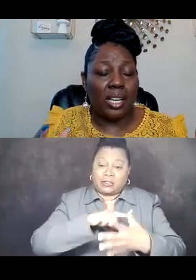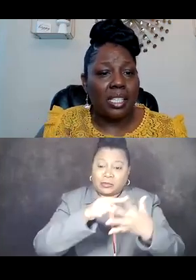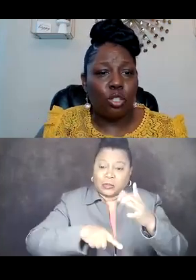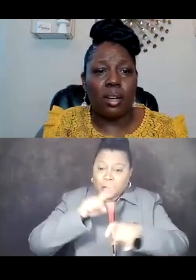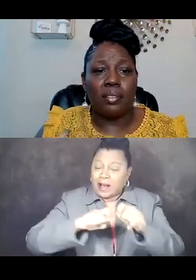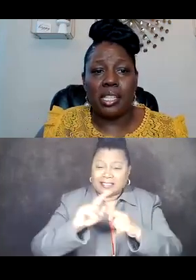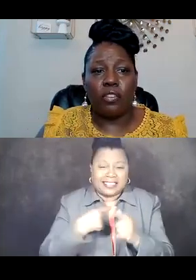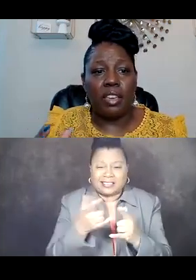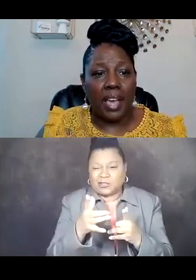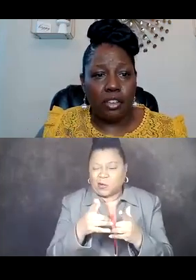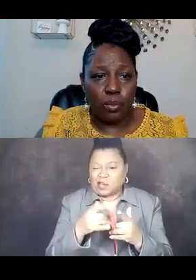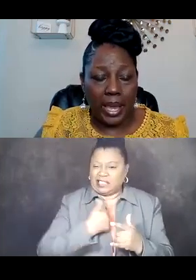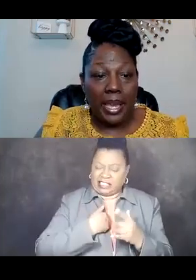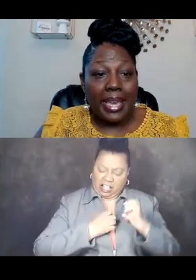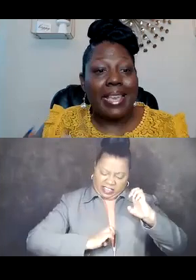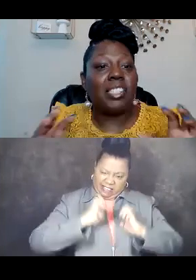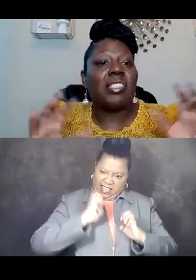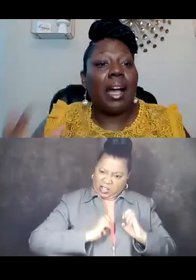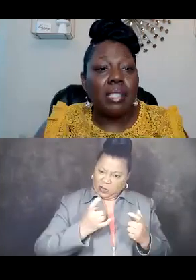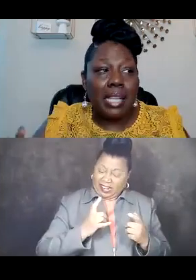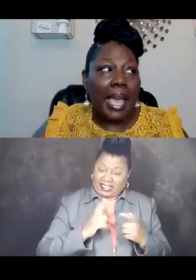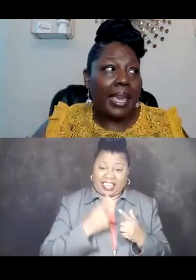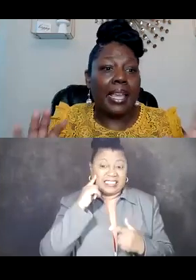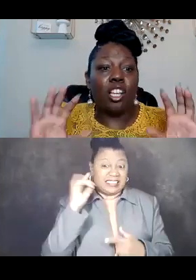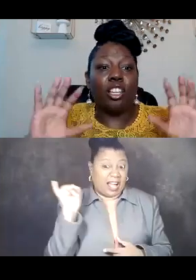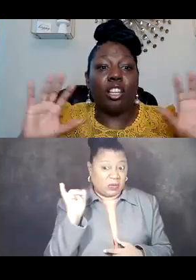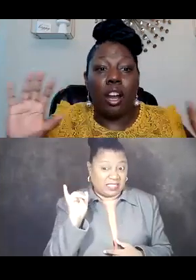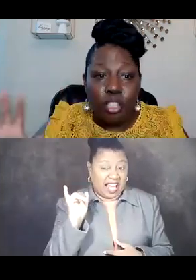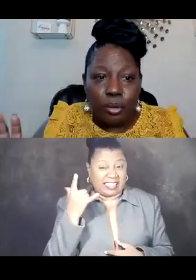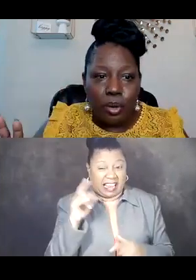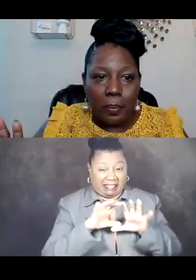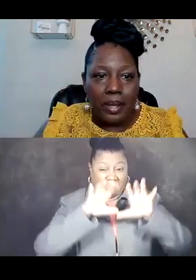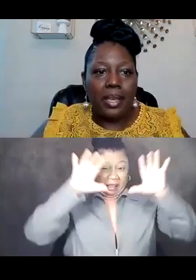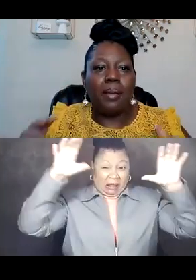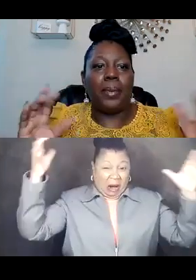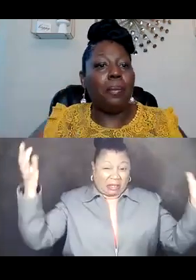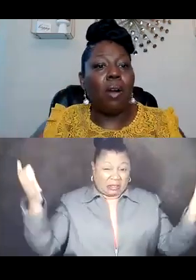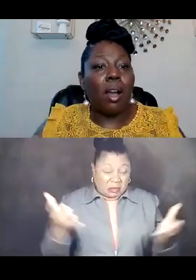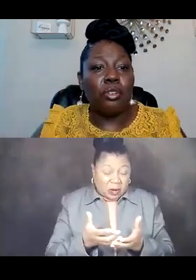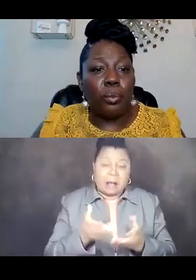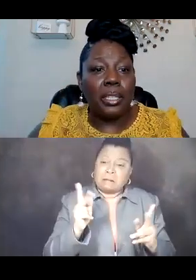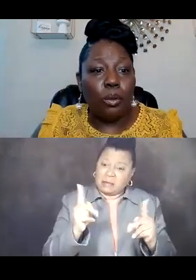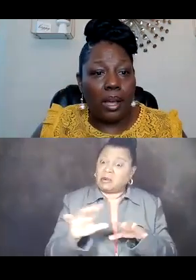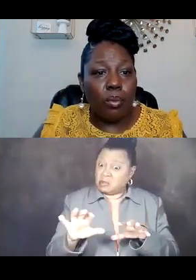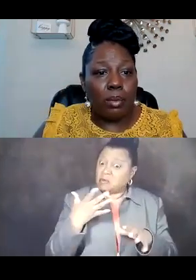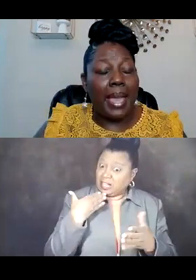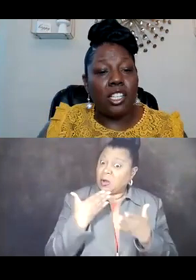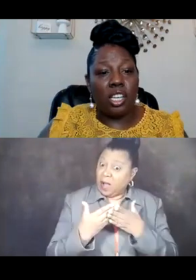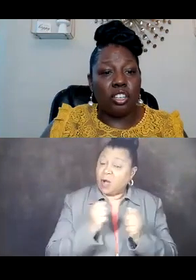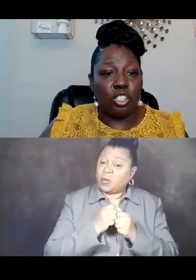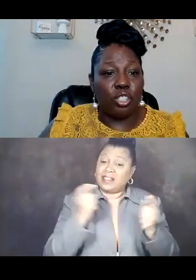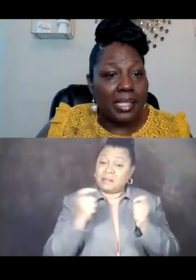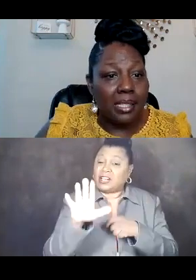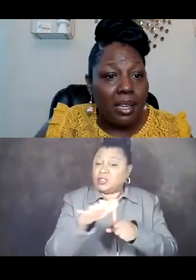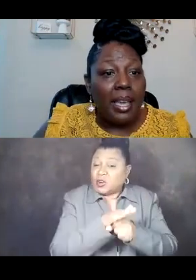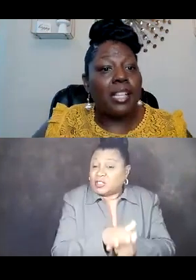questions just to sort of self-evaluate. It sounds like in the larger group, people are doing really well with managing